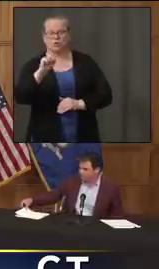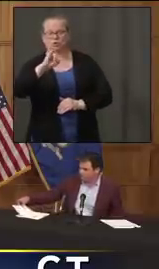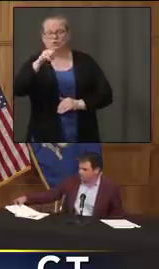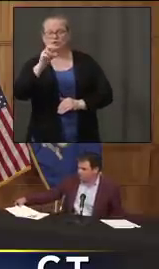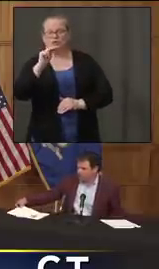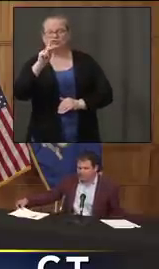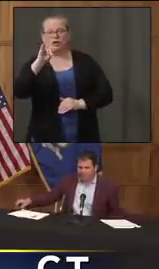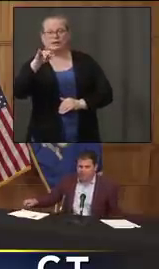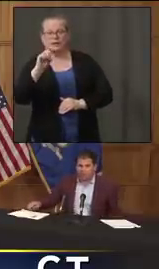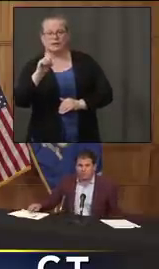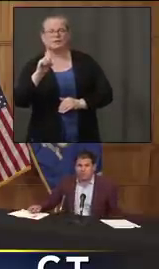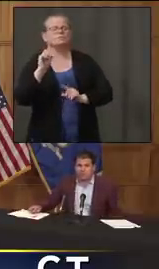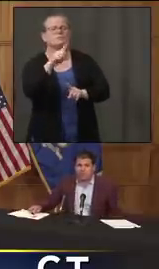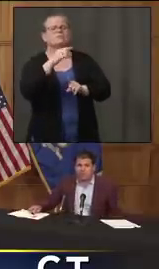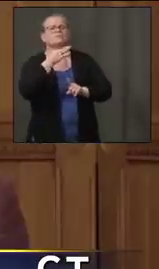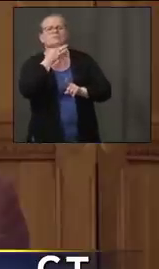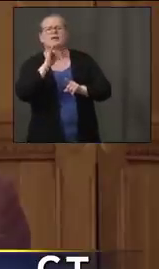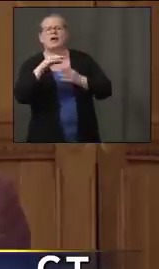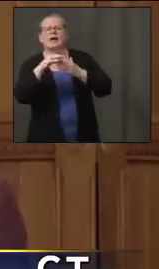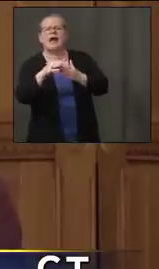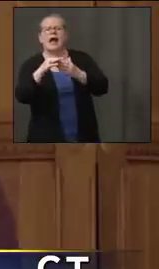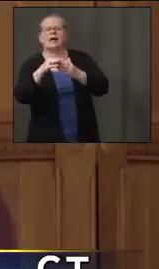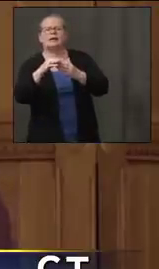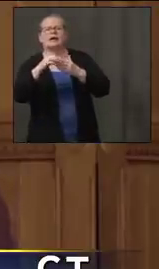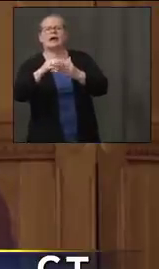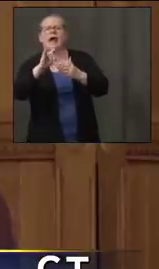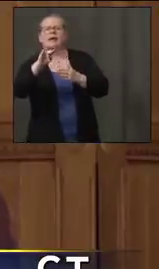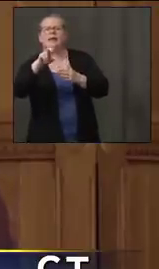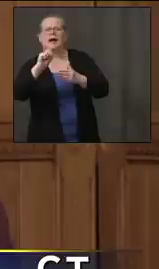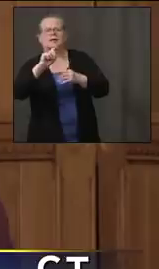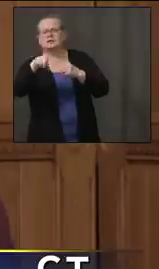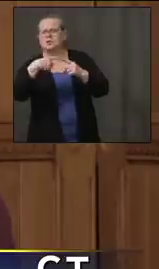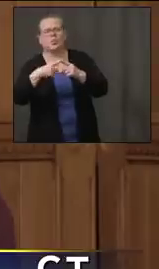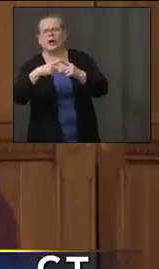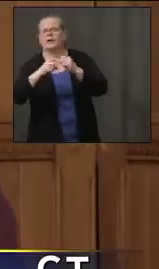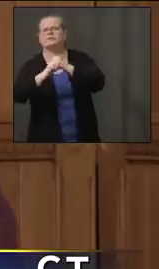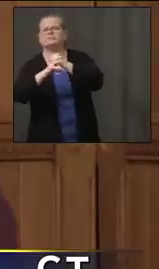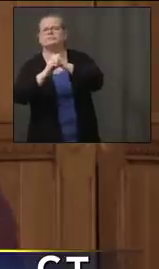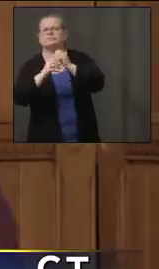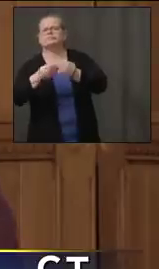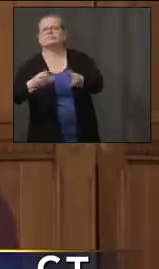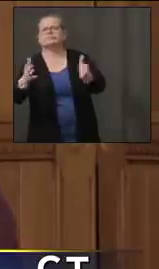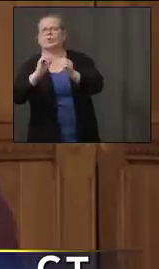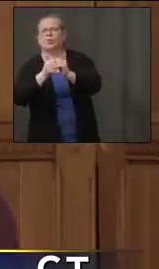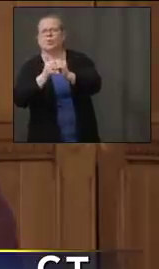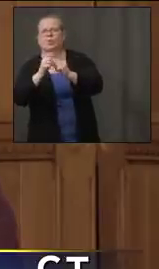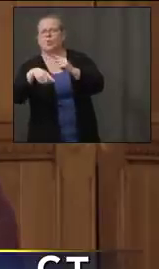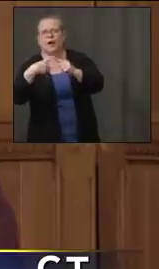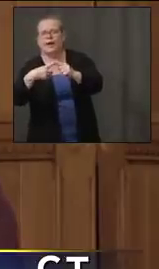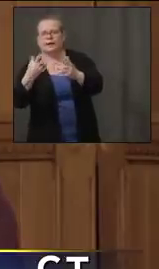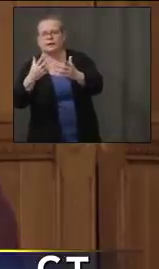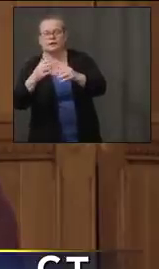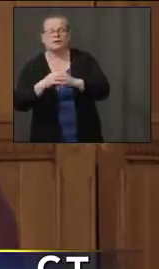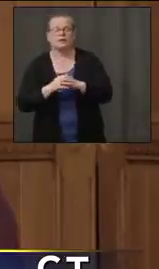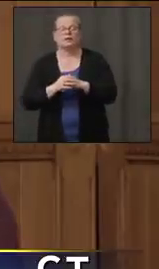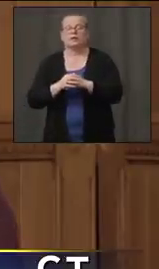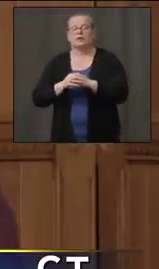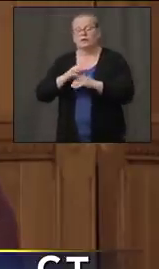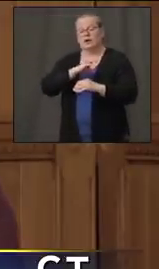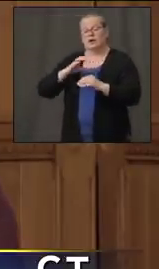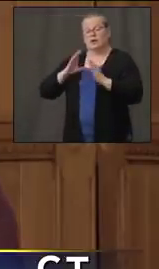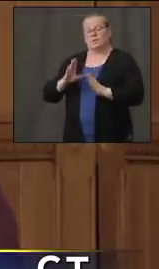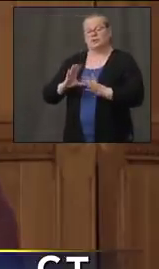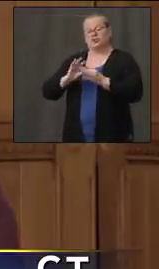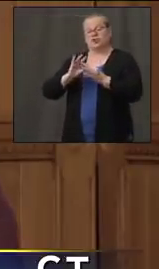out. Christine, our goal is to get it on our website later tonight. It's currently being finalized right now. If it's not there late tonight, it'll be there first thing